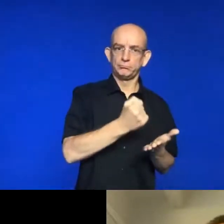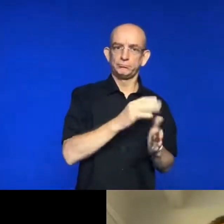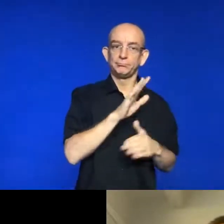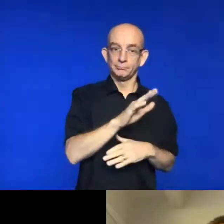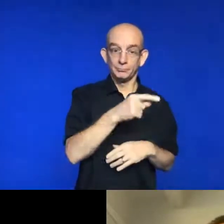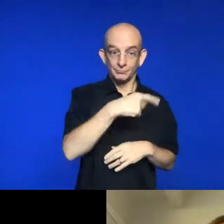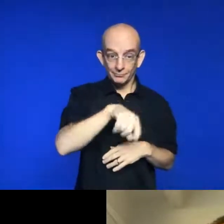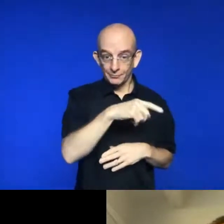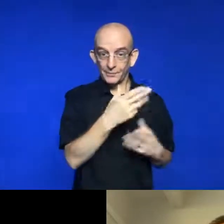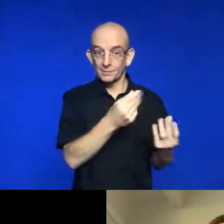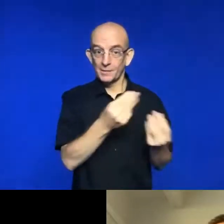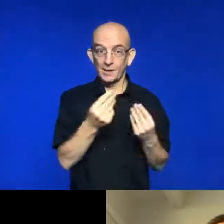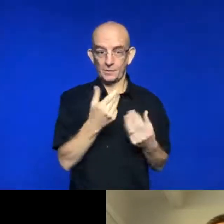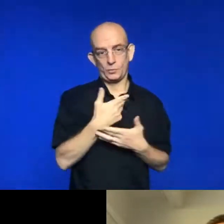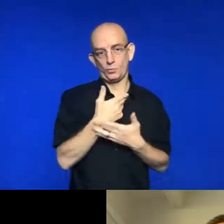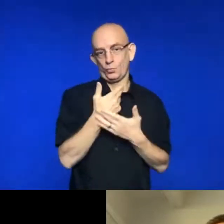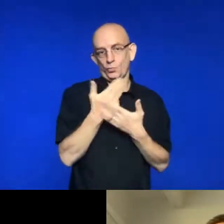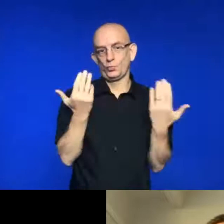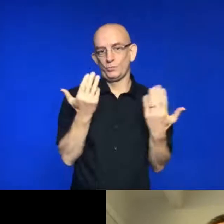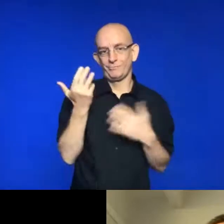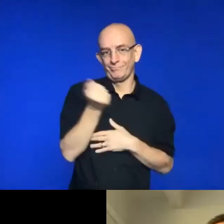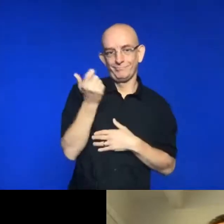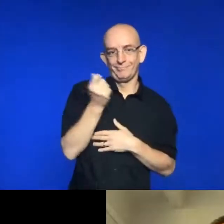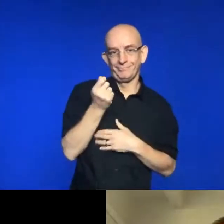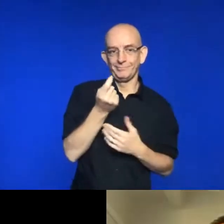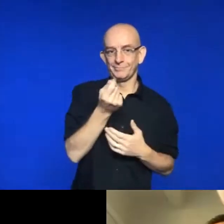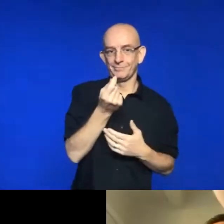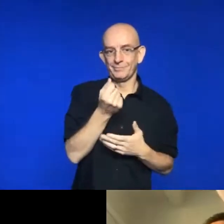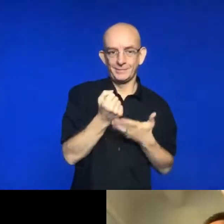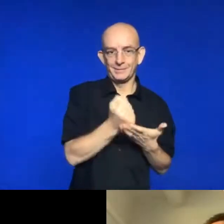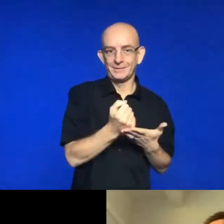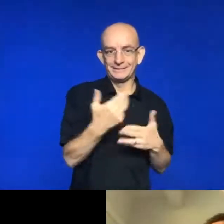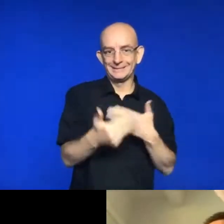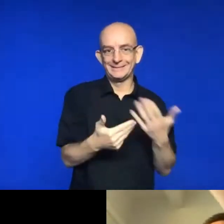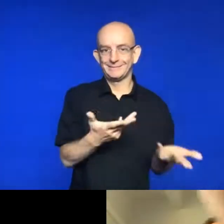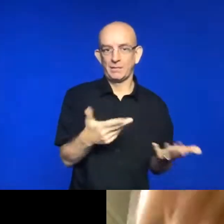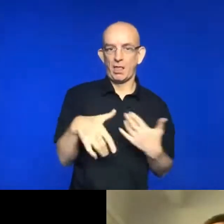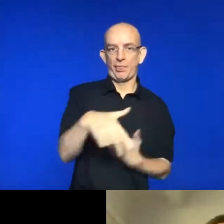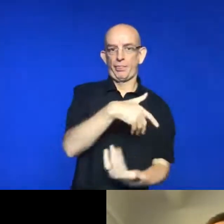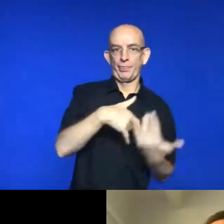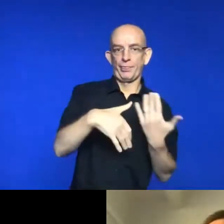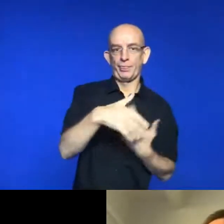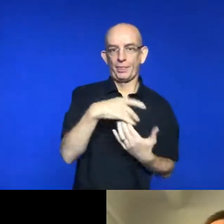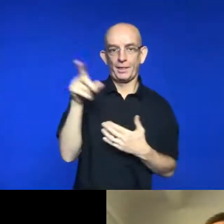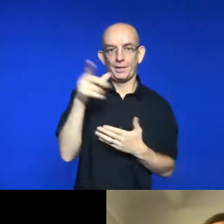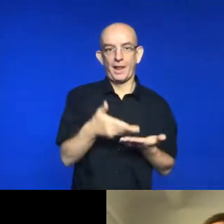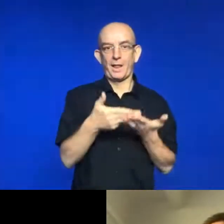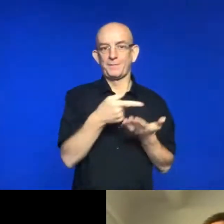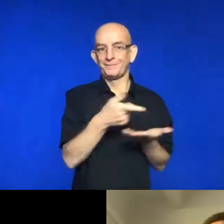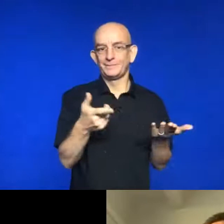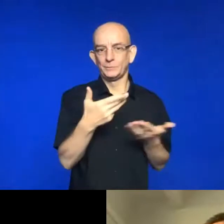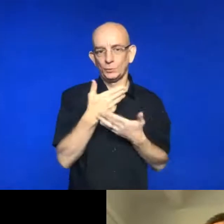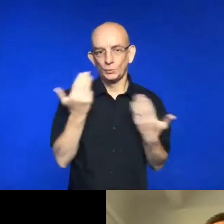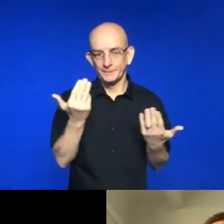is, I think it relativizes what we can expect from social protection systems today with